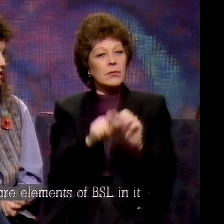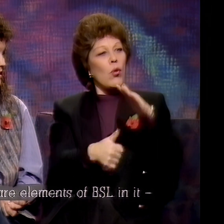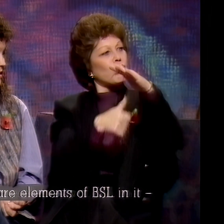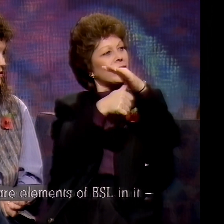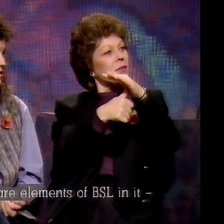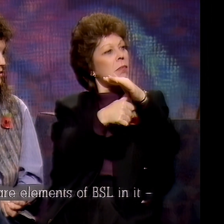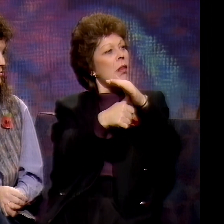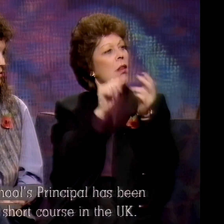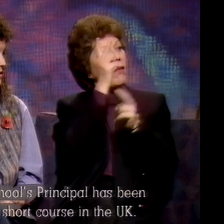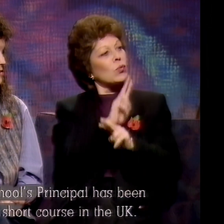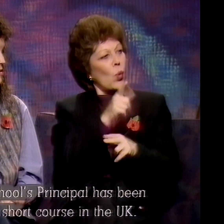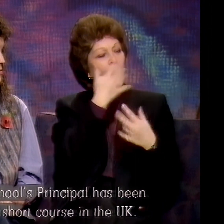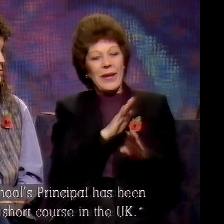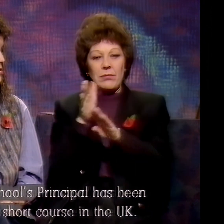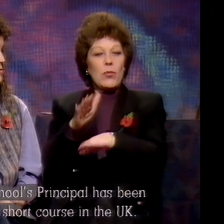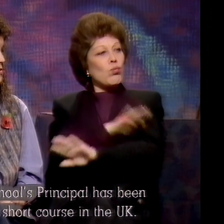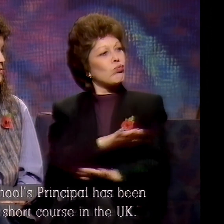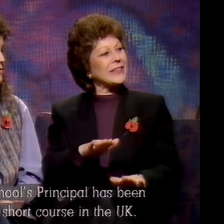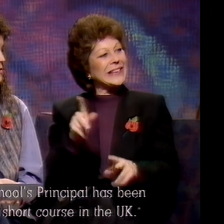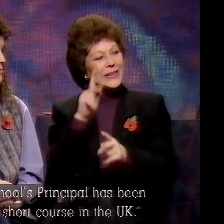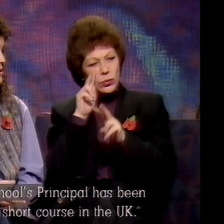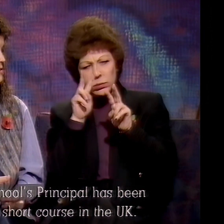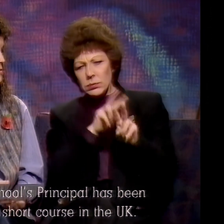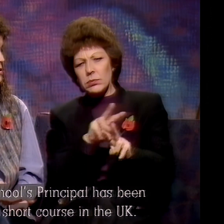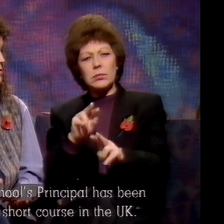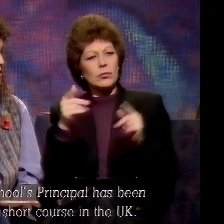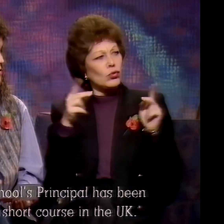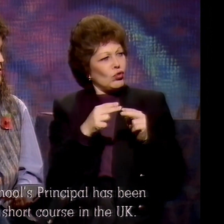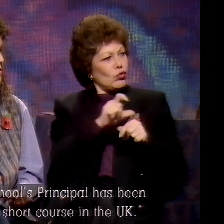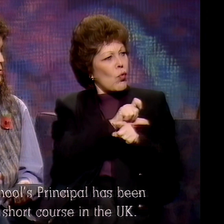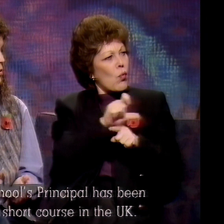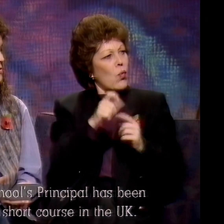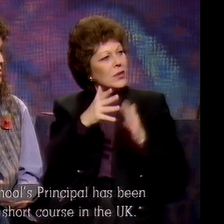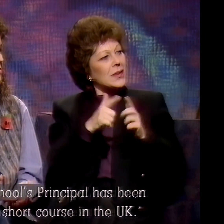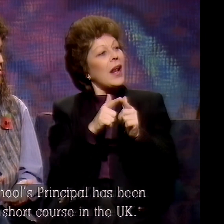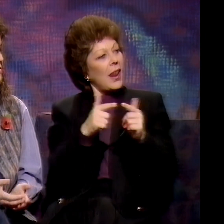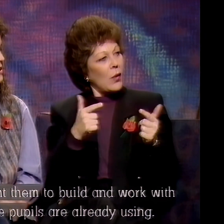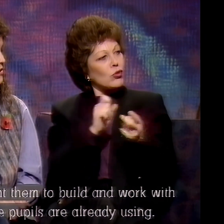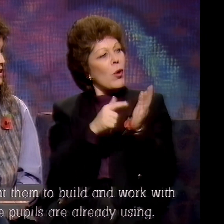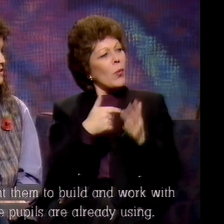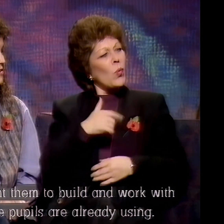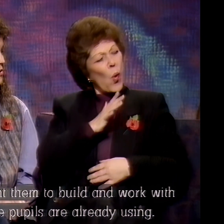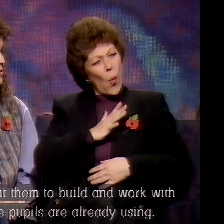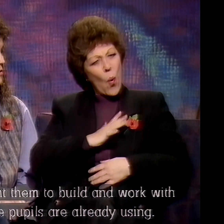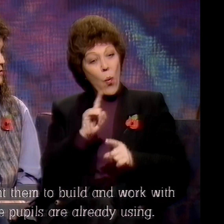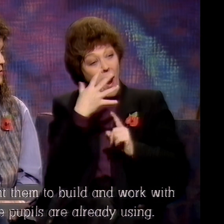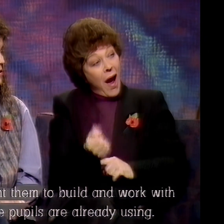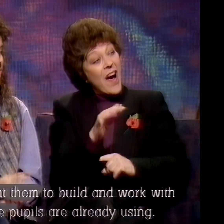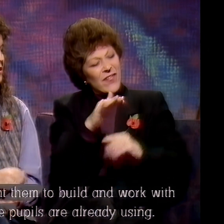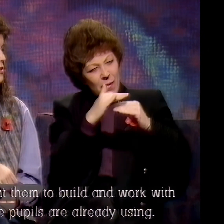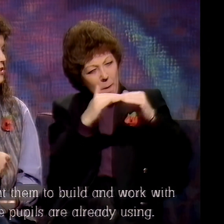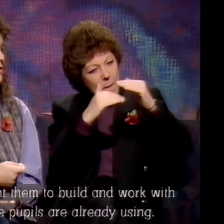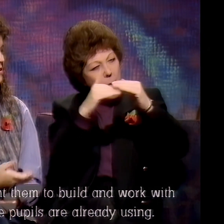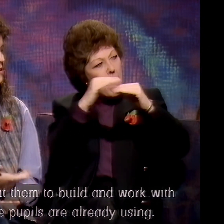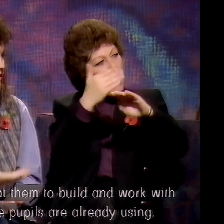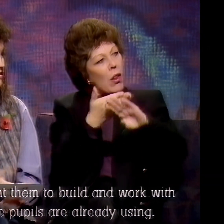the UK, but we want them to build and work with what the pupils are already using in that school, and